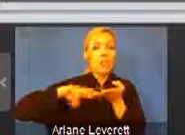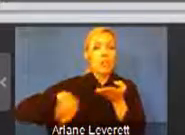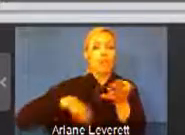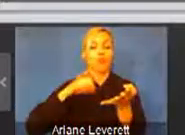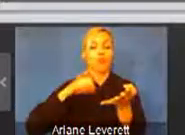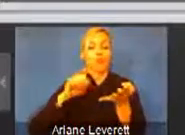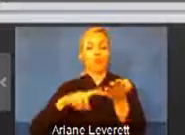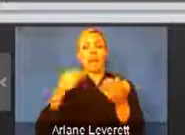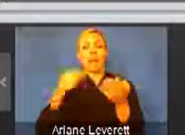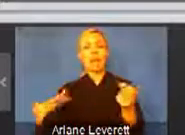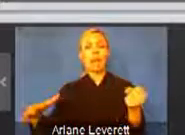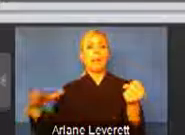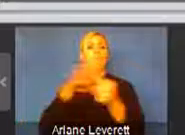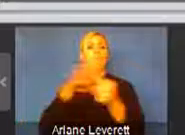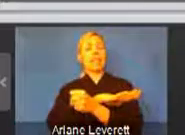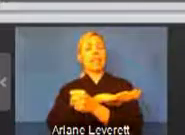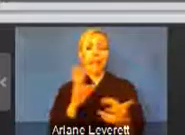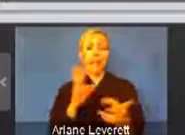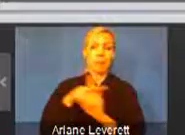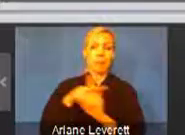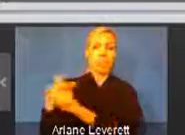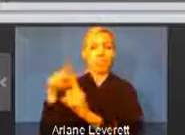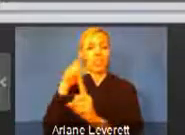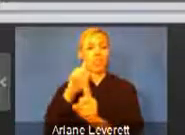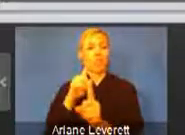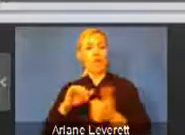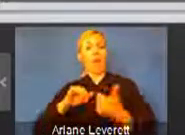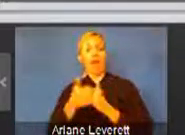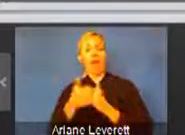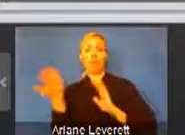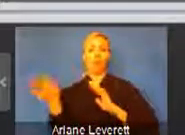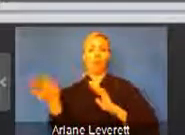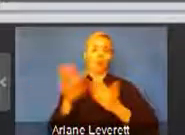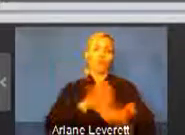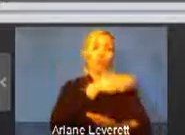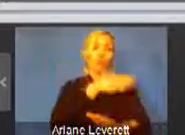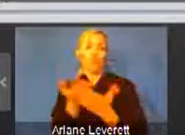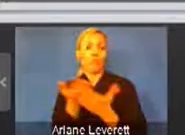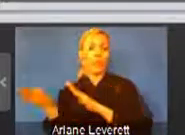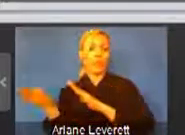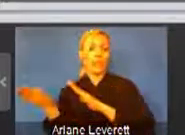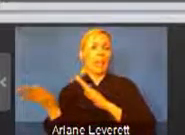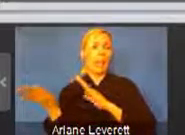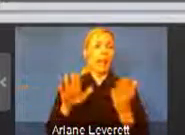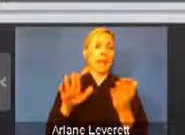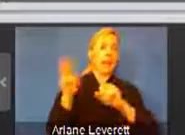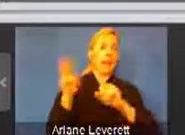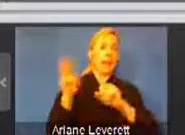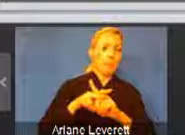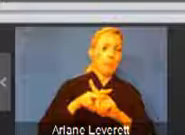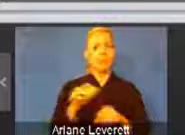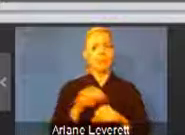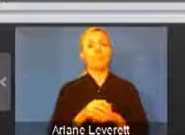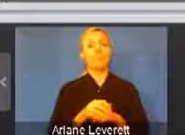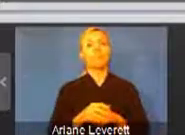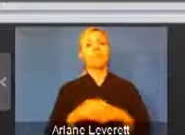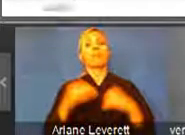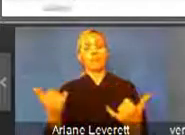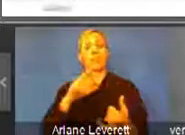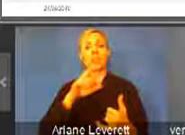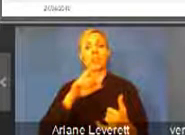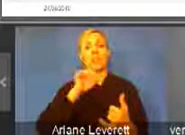practical implementation in projects. So we are happy to have today with us Professor Reinhard Markowetz and Mr. Klaus